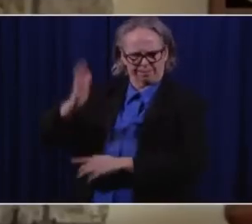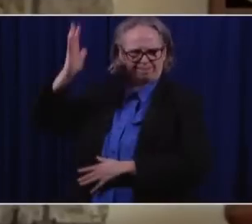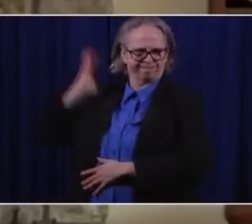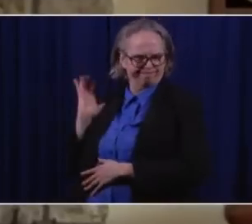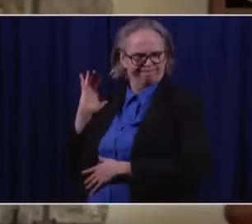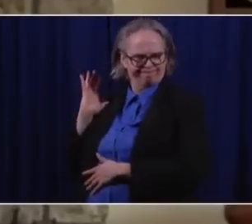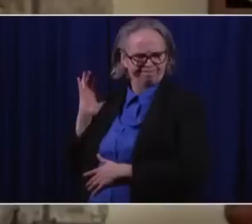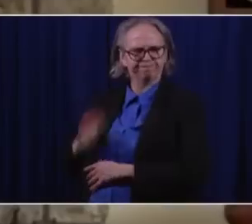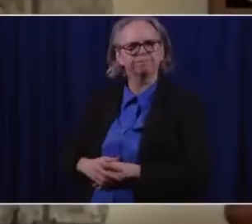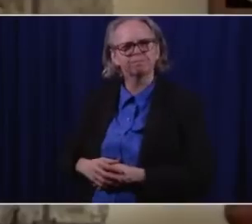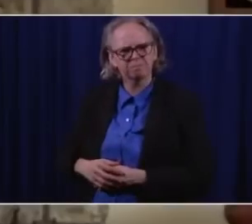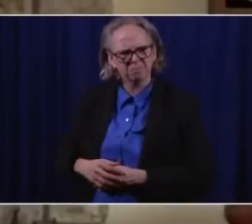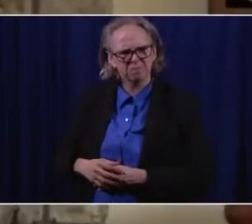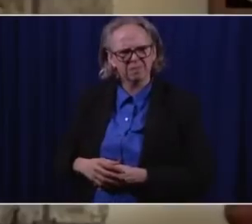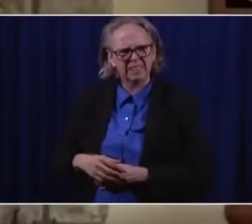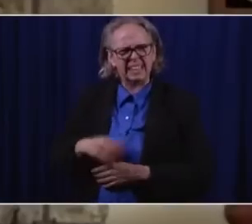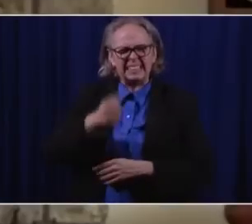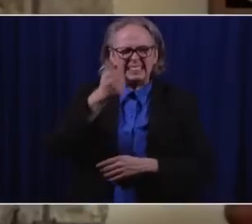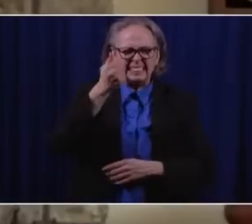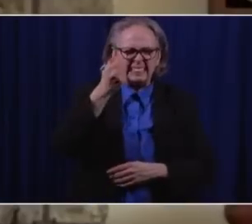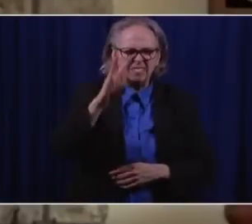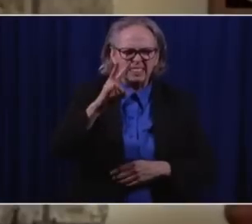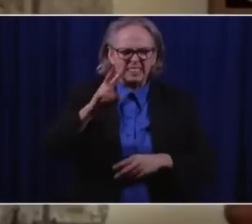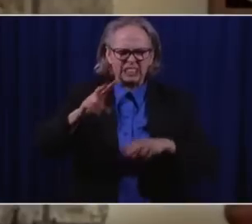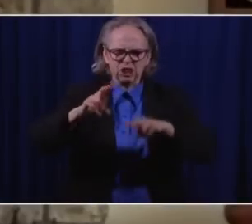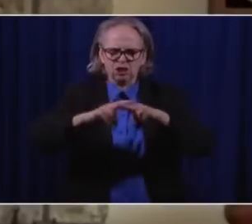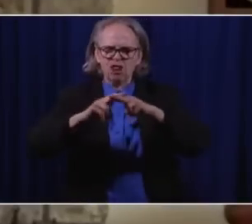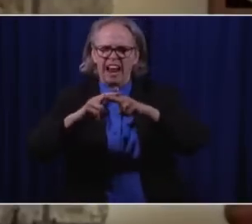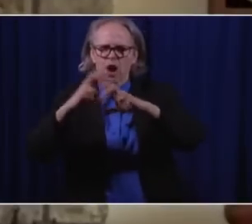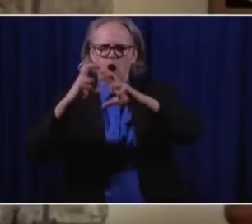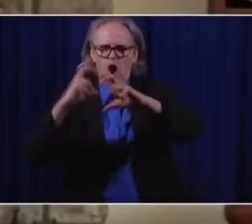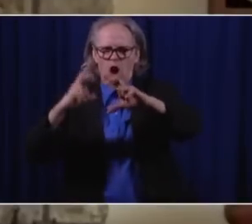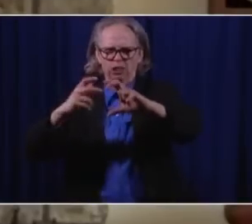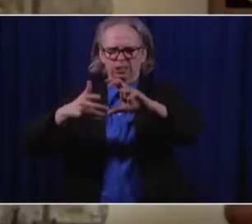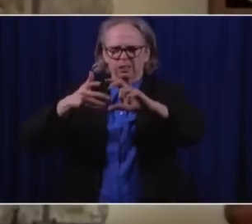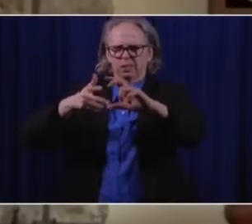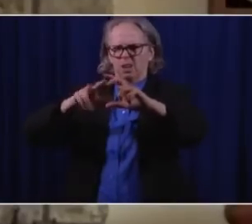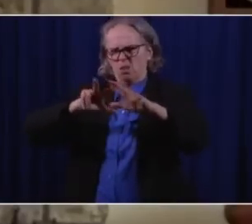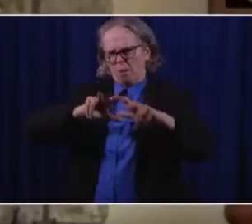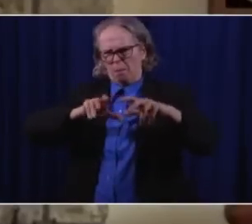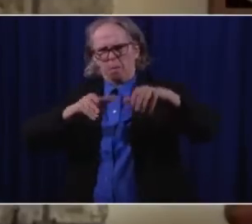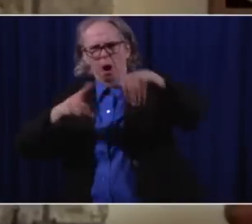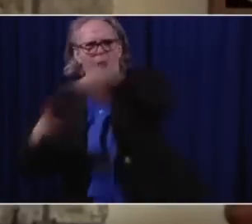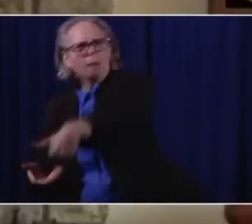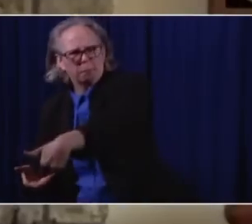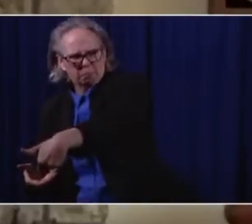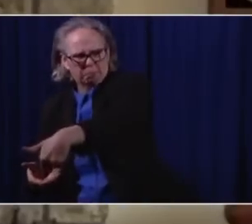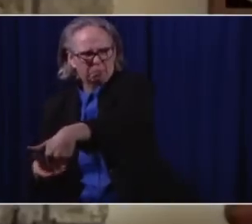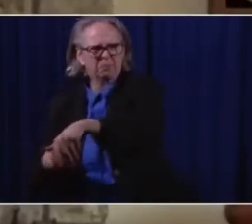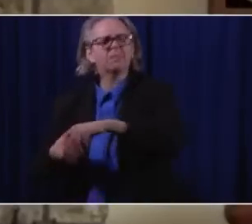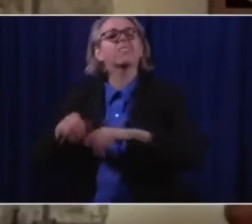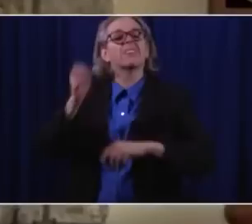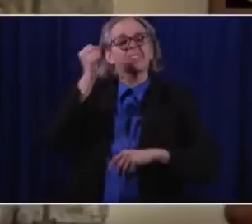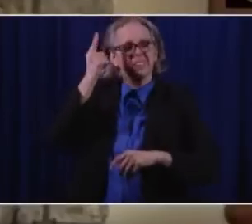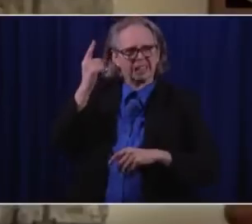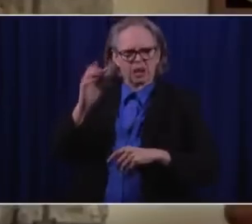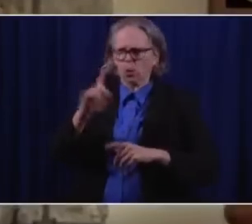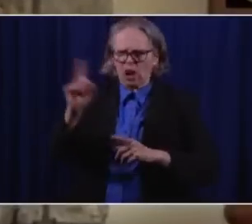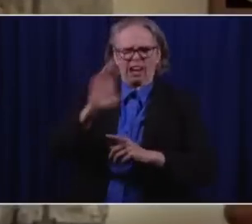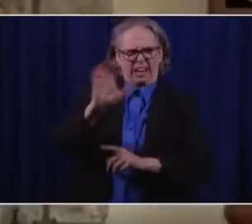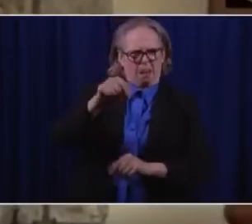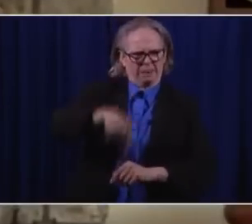17 train cars derailed within the city limits of Columbus, Ohio. They carried ethanol and caused a large fire. Imagine if that had been a deadly